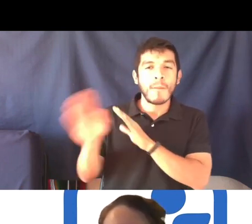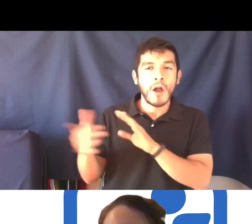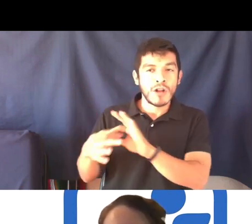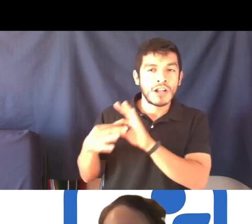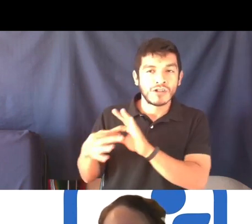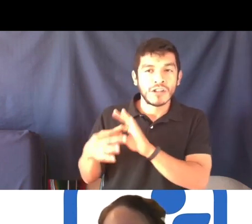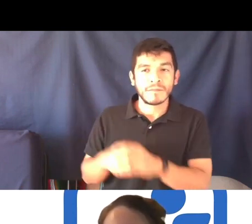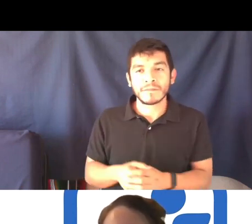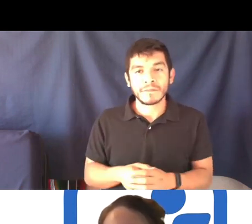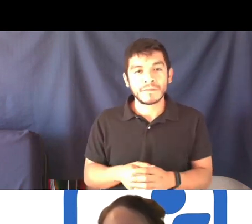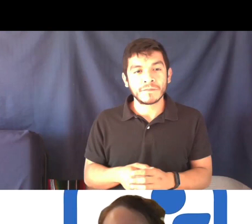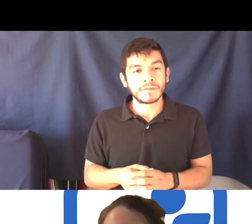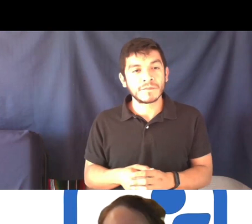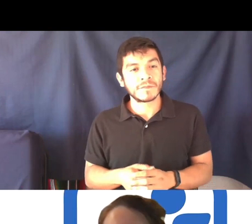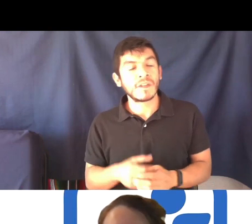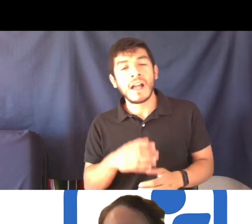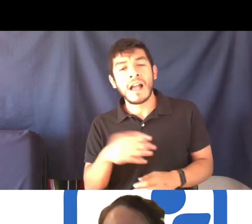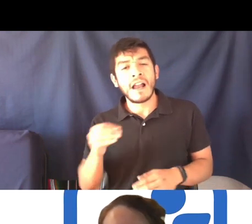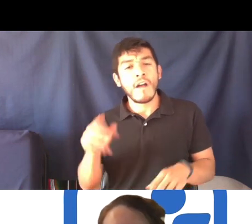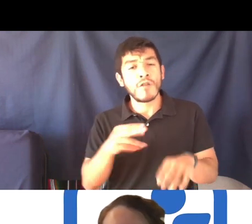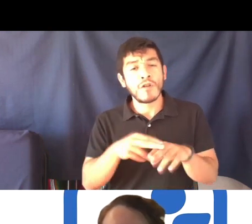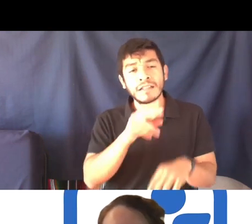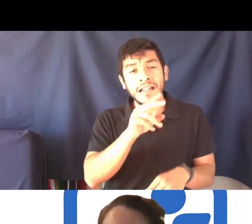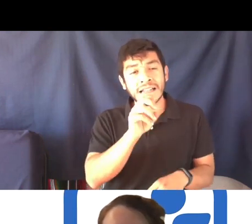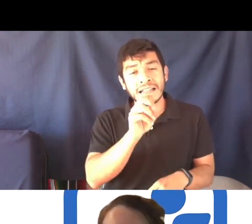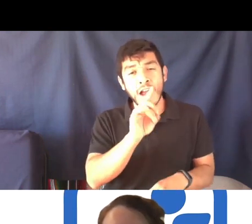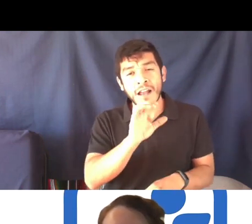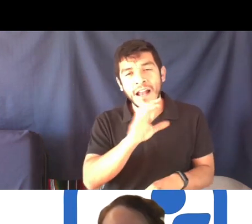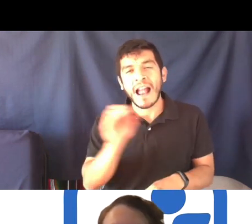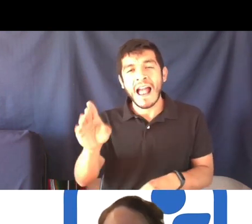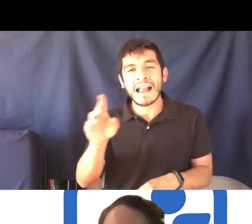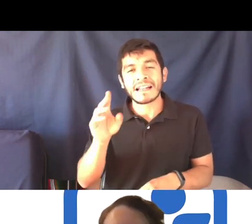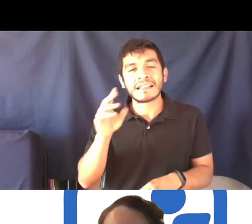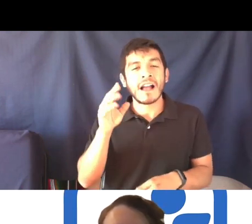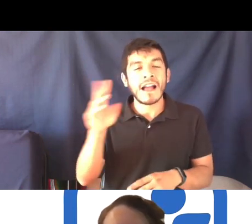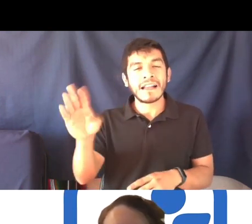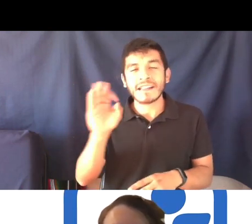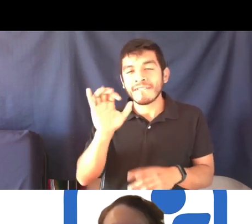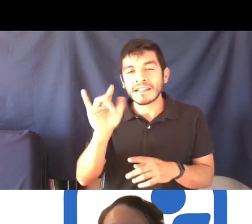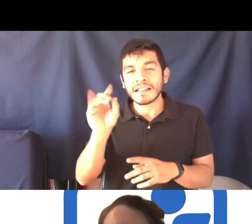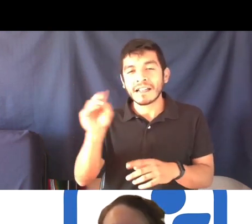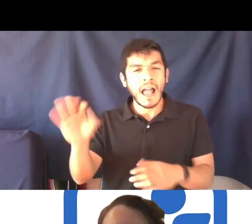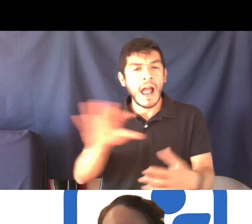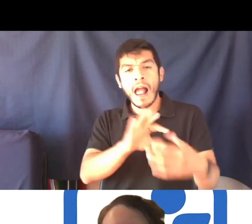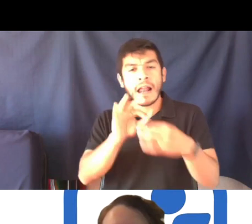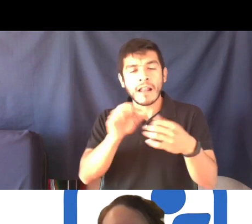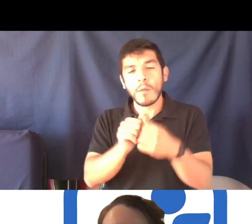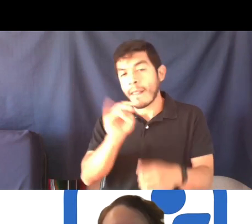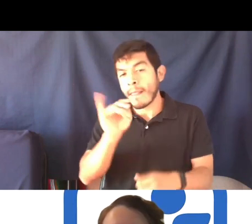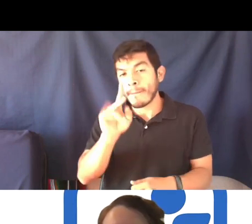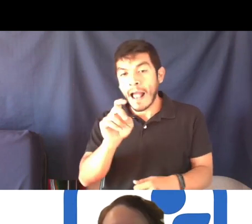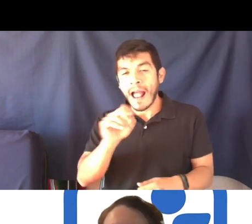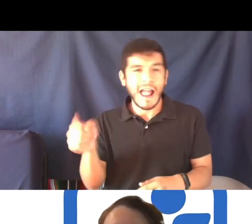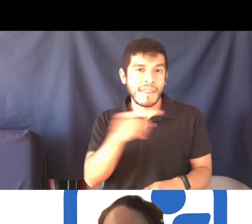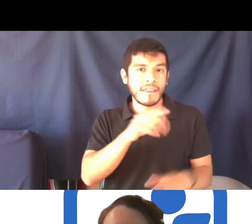in Florida, and of course Derek and his facilitation, and connecting us with Mike and this incredible